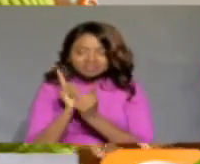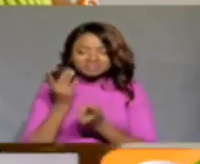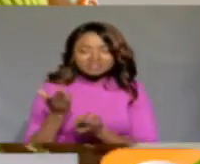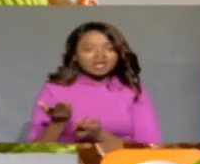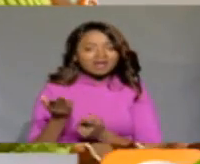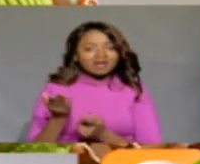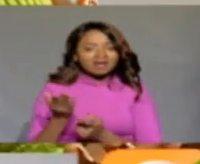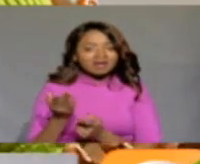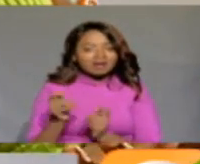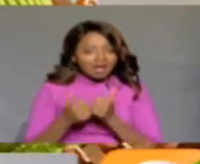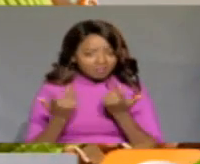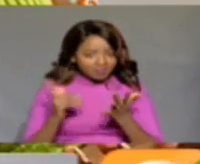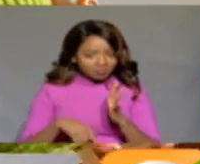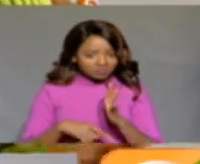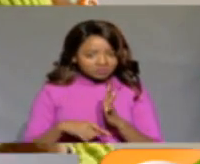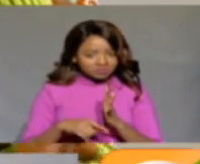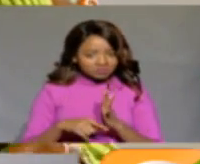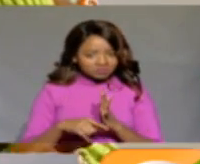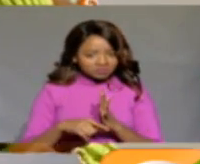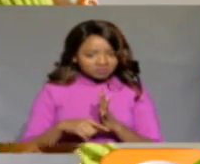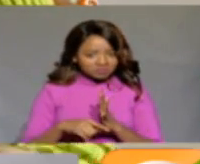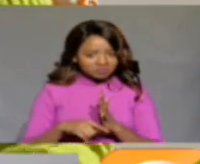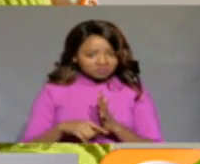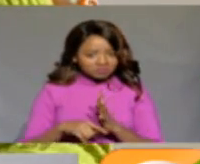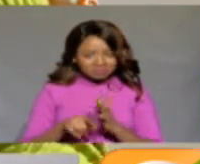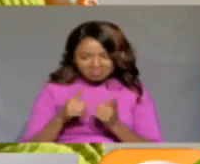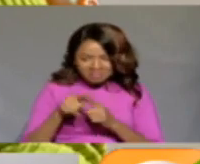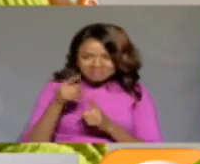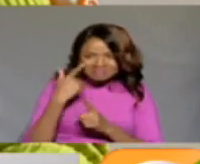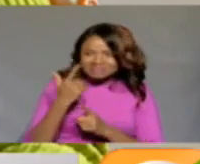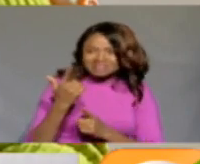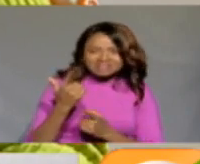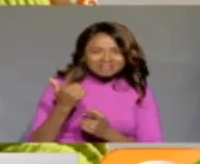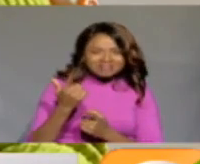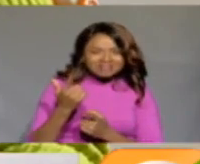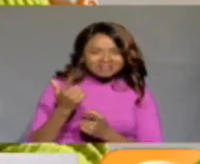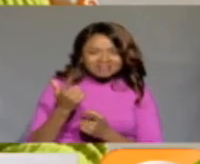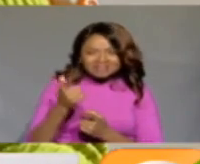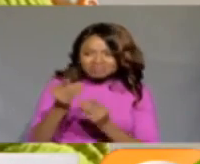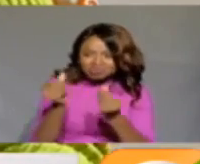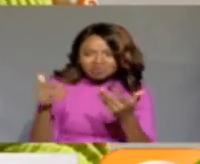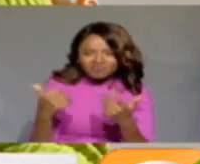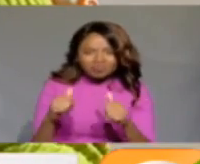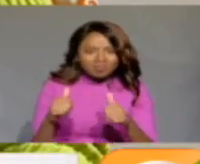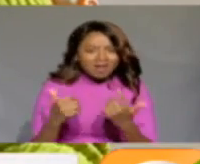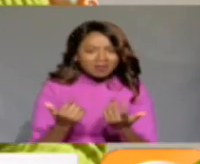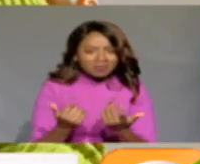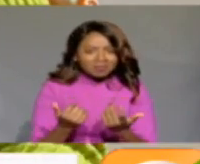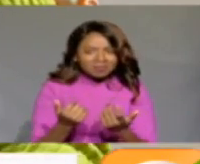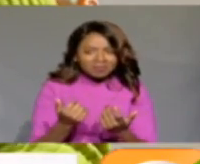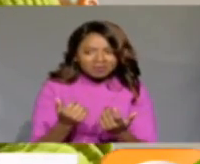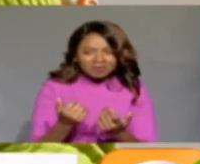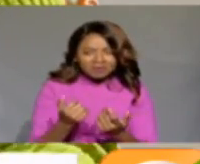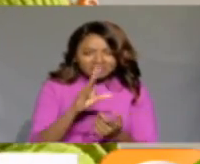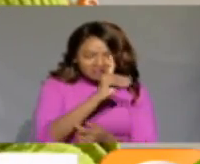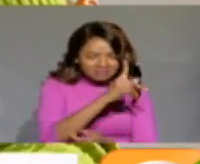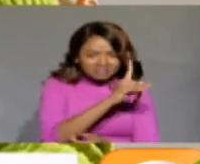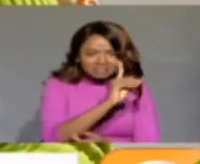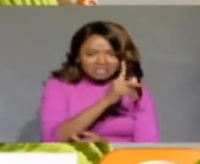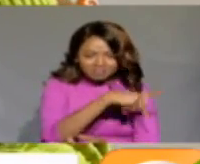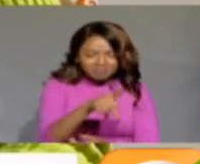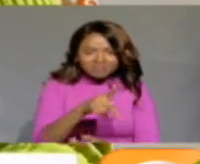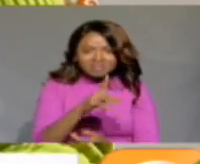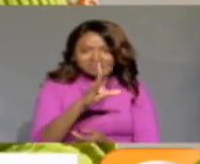do? Call her my lady? And she has not been cleared, and it's the DPP, it's the DCI, saying you have